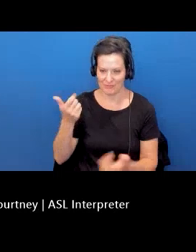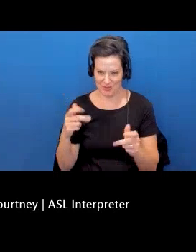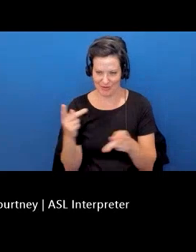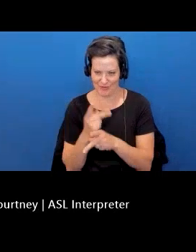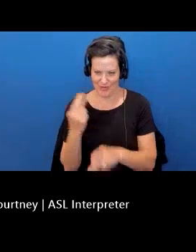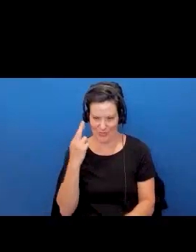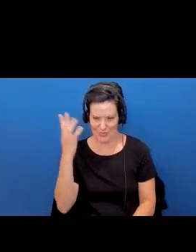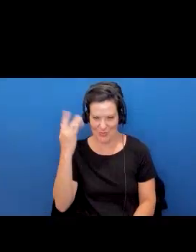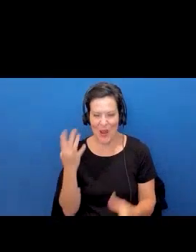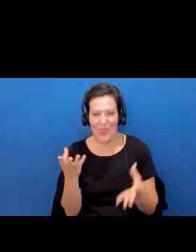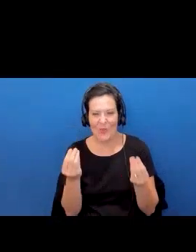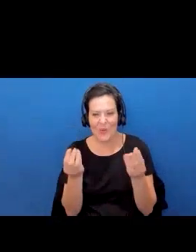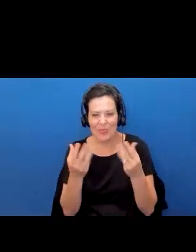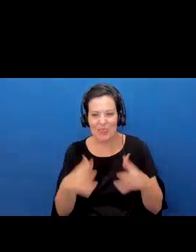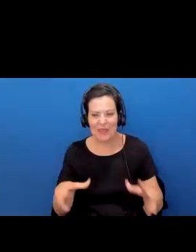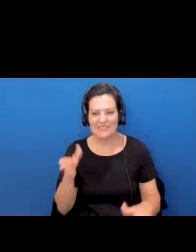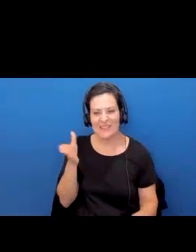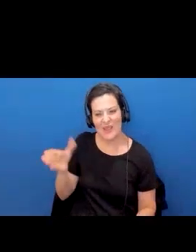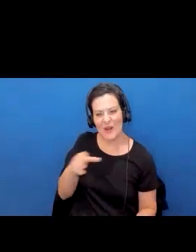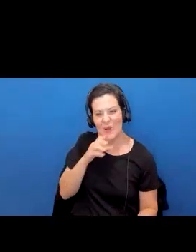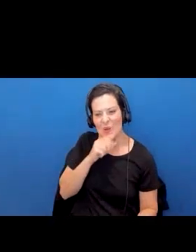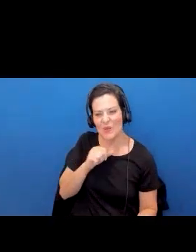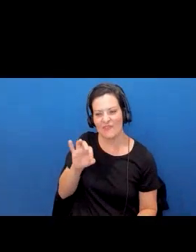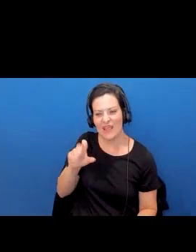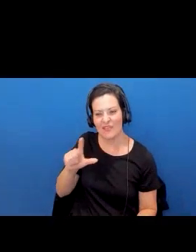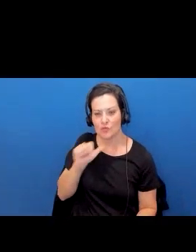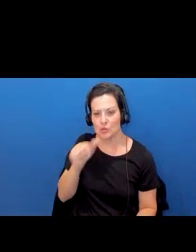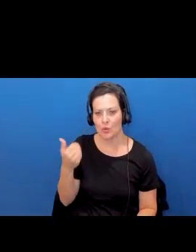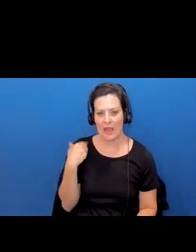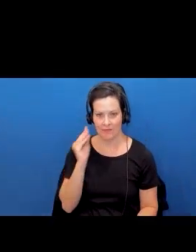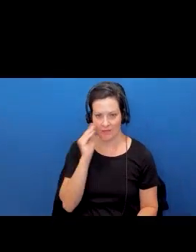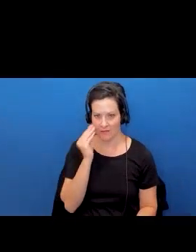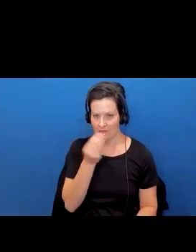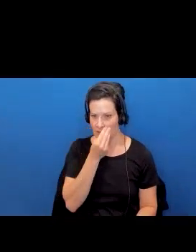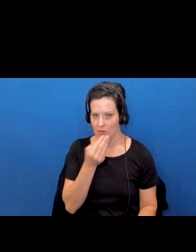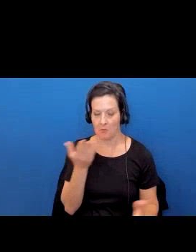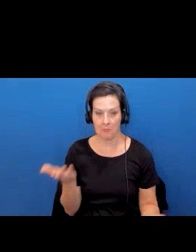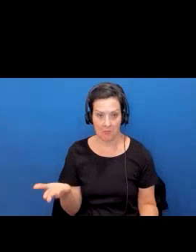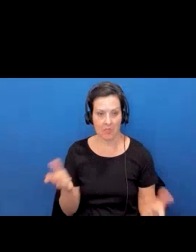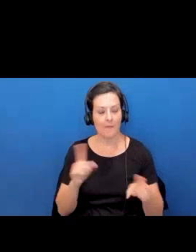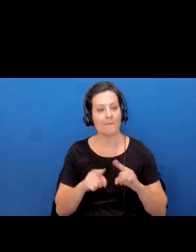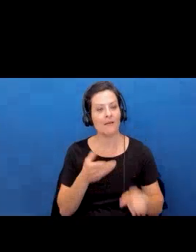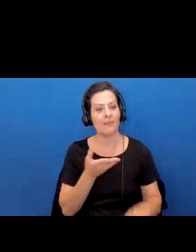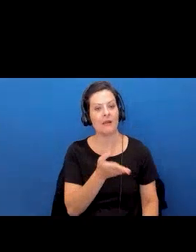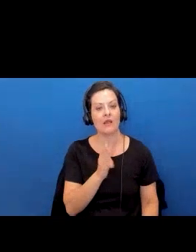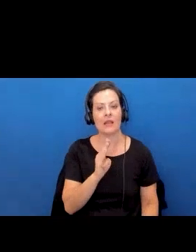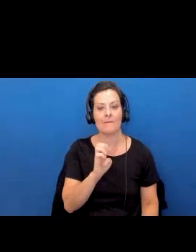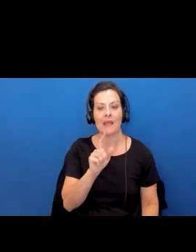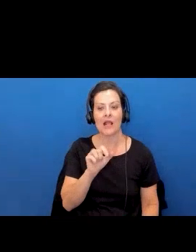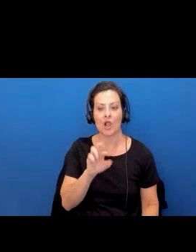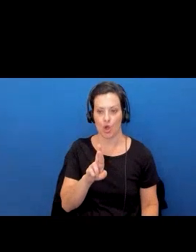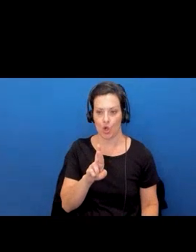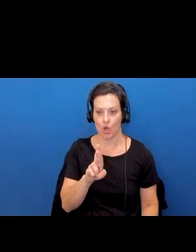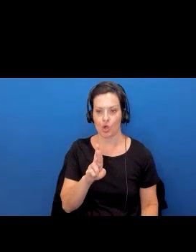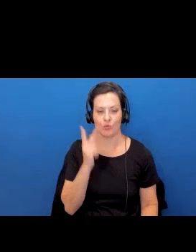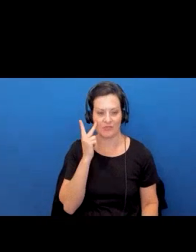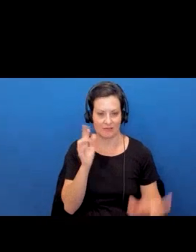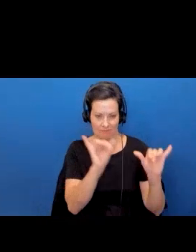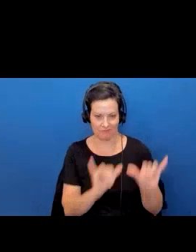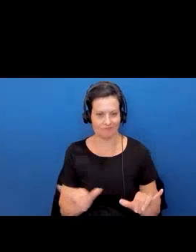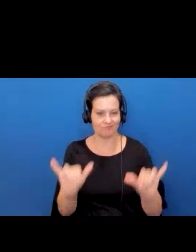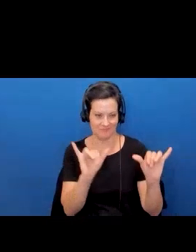the wetlands at Old Faithful do not have this orchid. But the ones in Beckler, it seems to be pretty common.